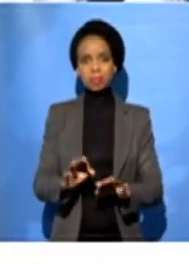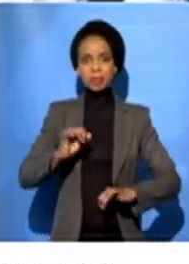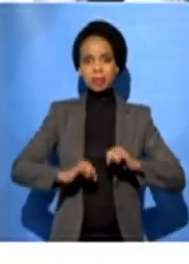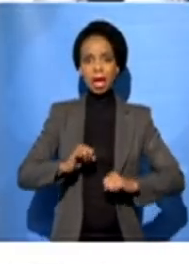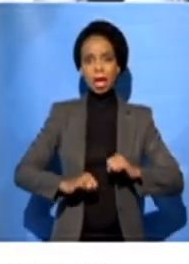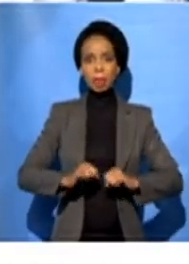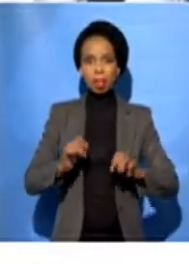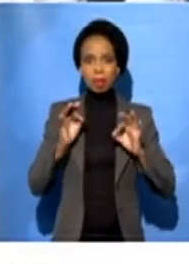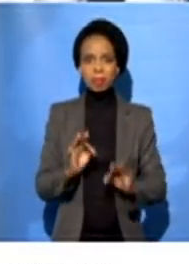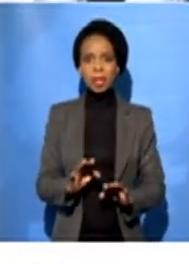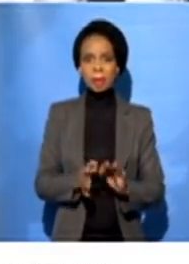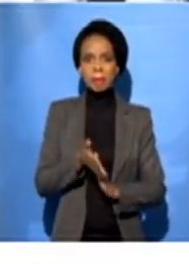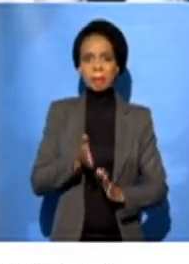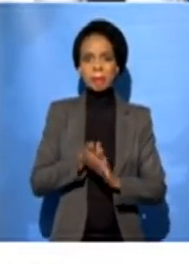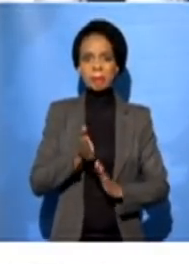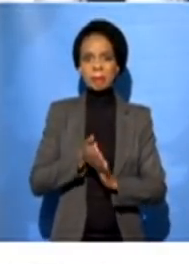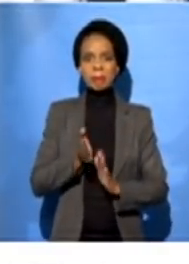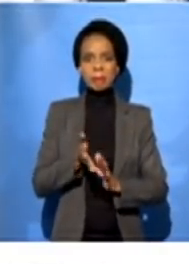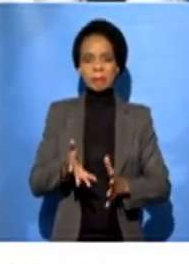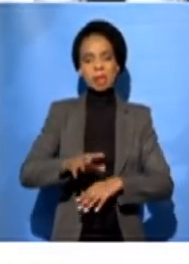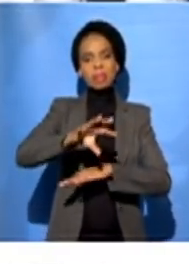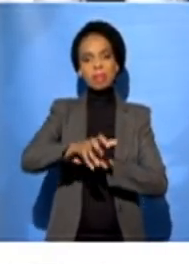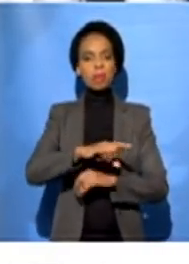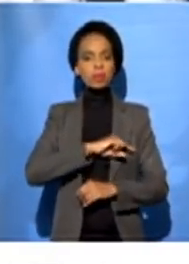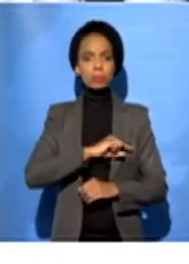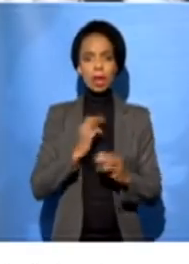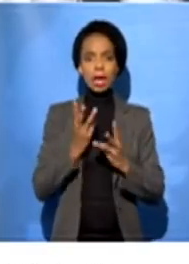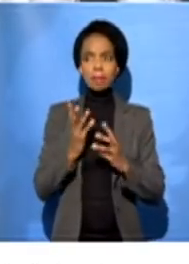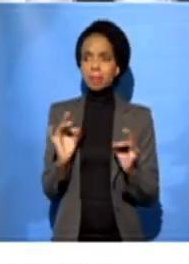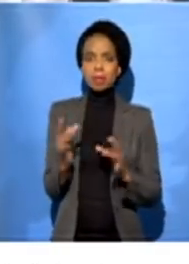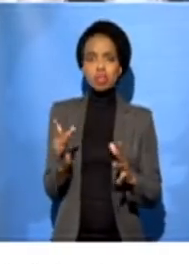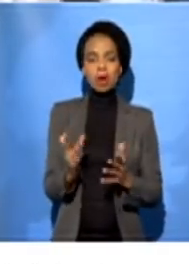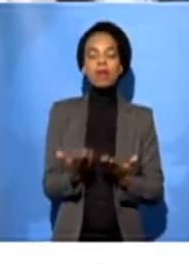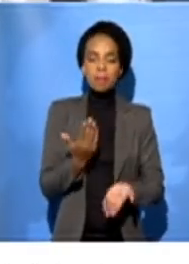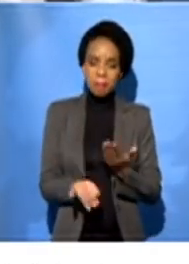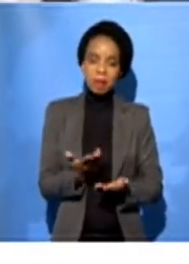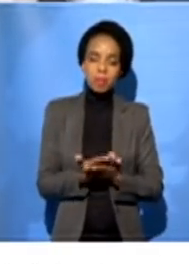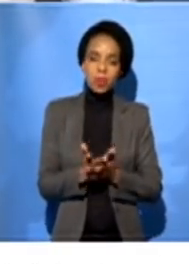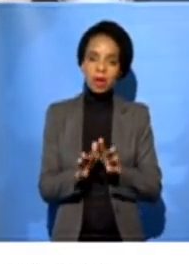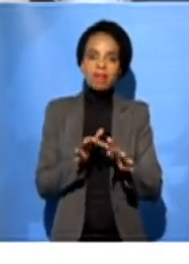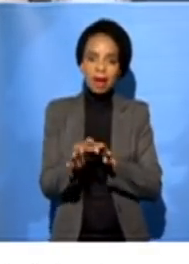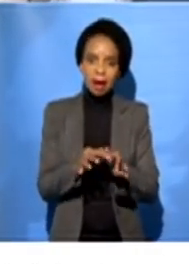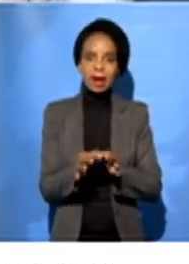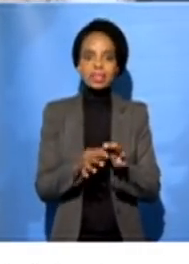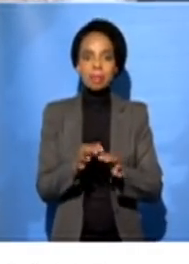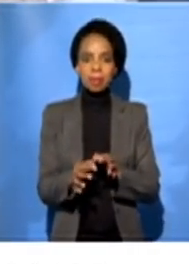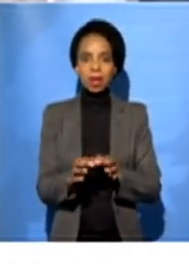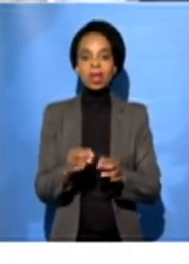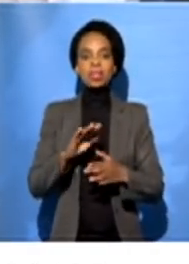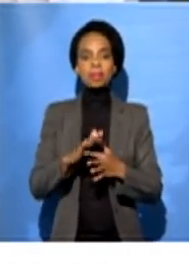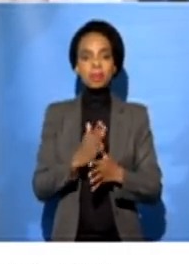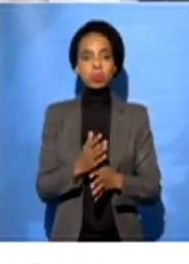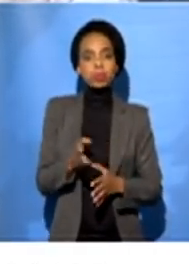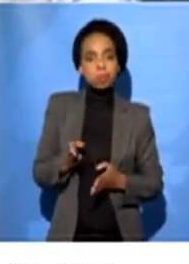province. Stable to the extent that people didn't expect it. Maybe we can explain it against the backdrop of